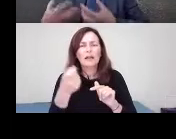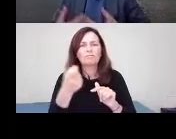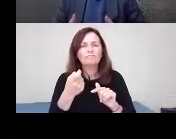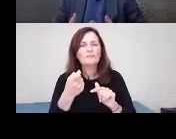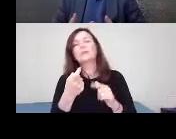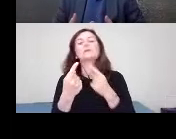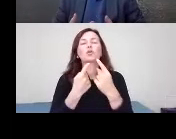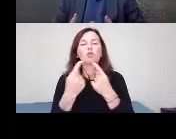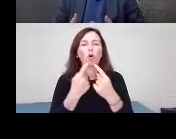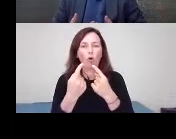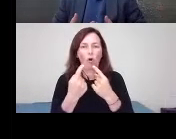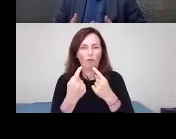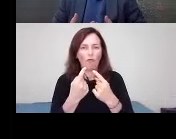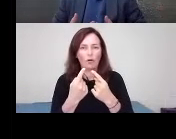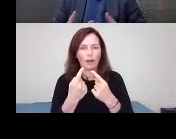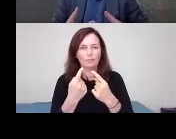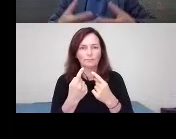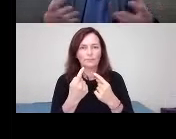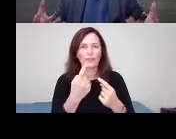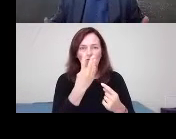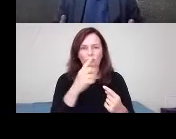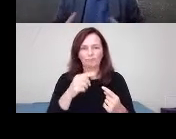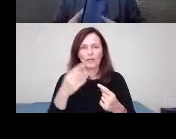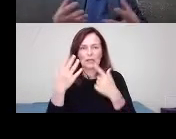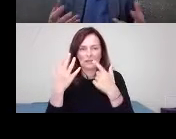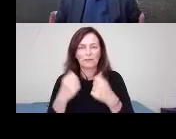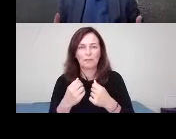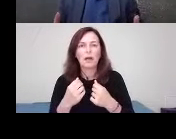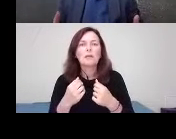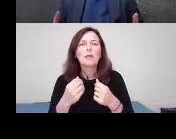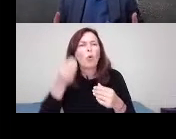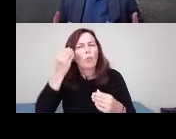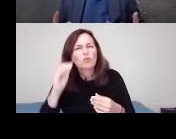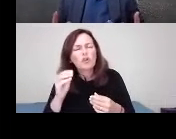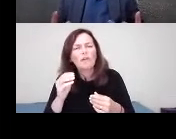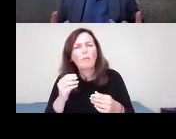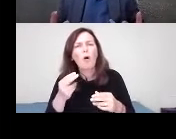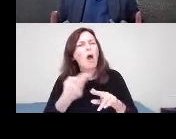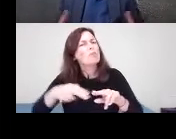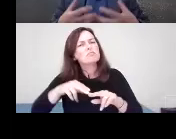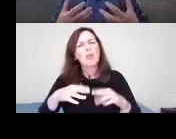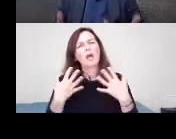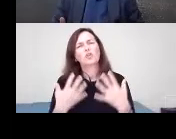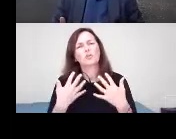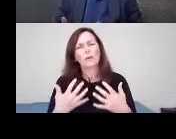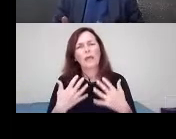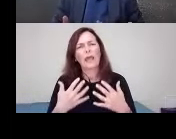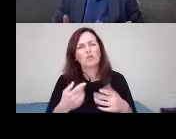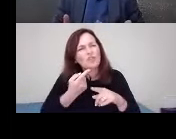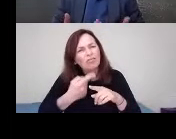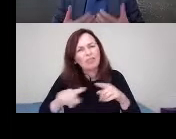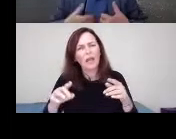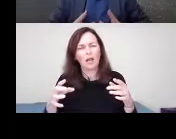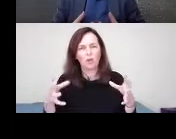person point of view about the society, how tolerant, how equal, how peaceful the